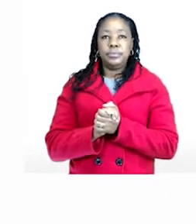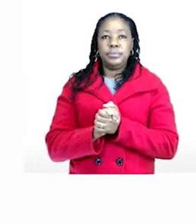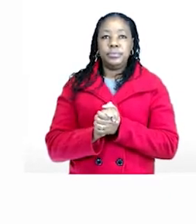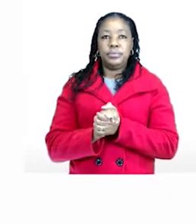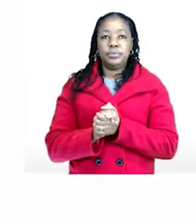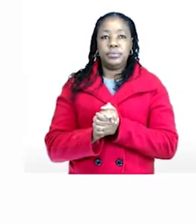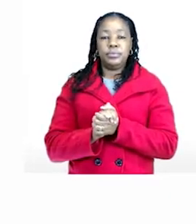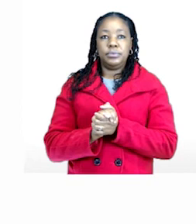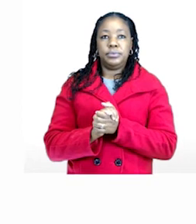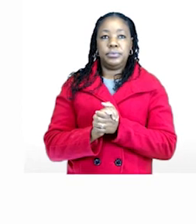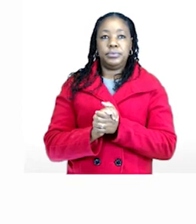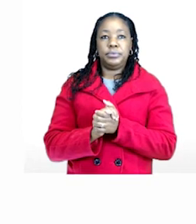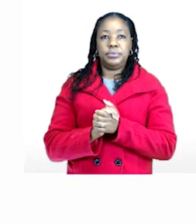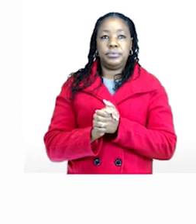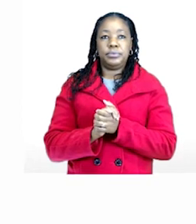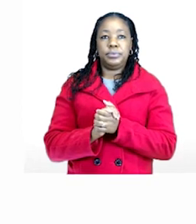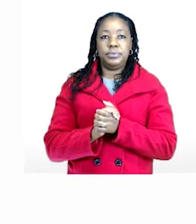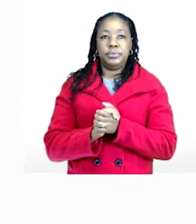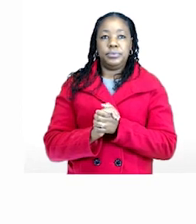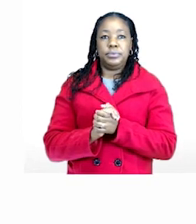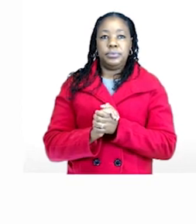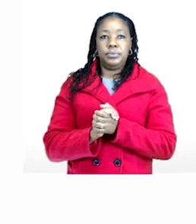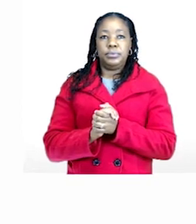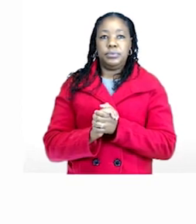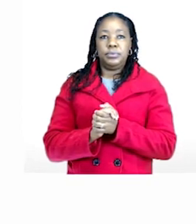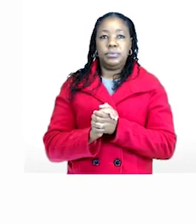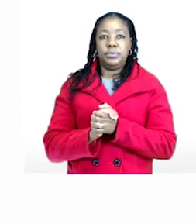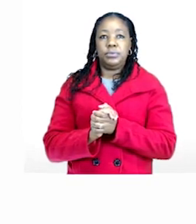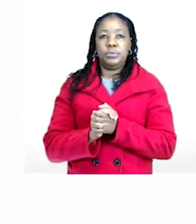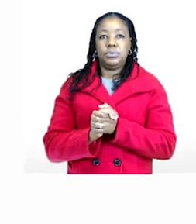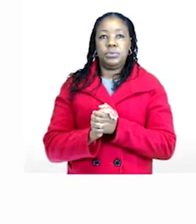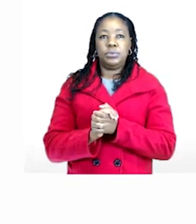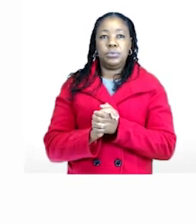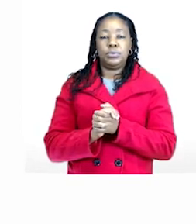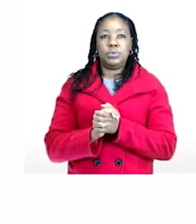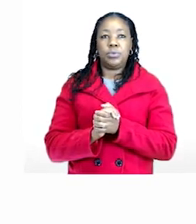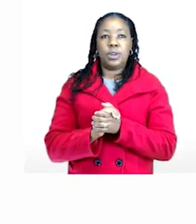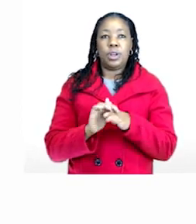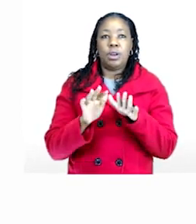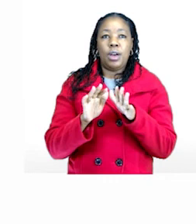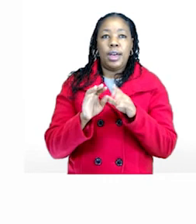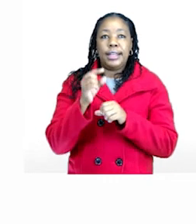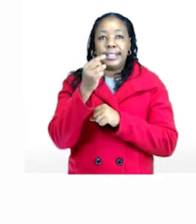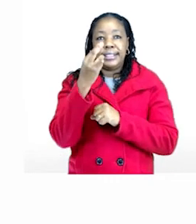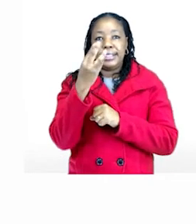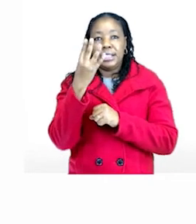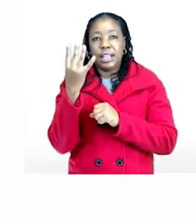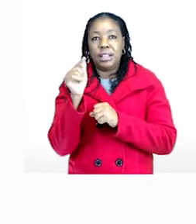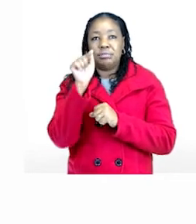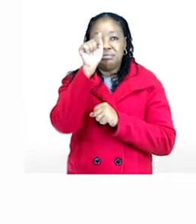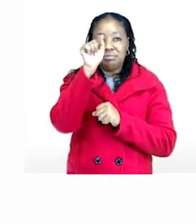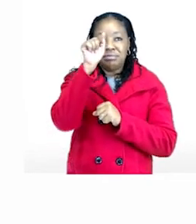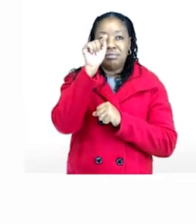On page 5 of our booklet, we have an instruction which says, count the